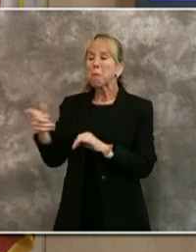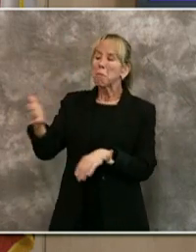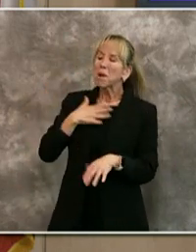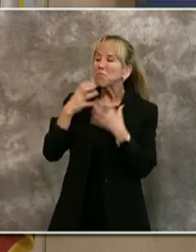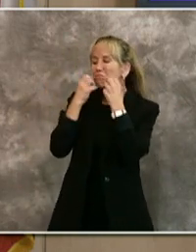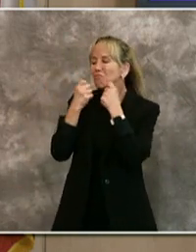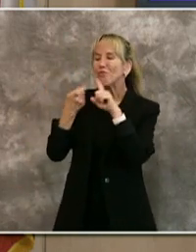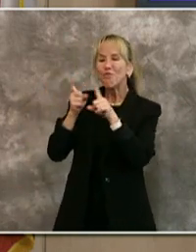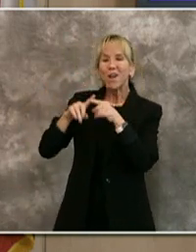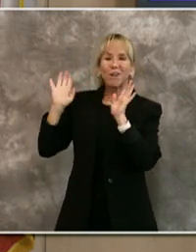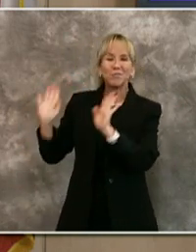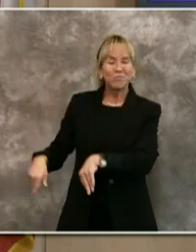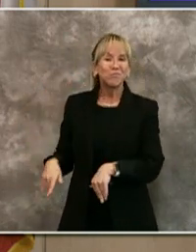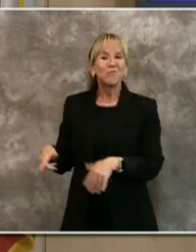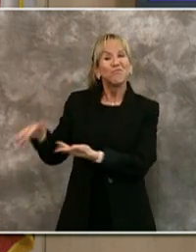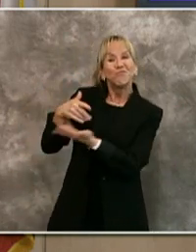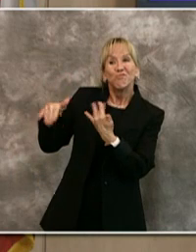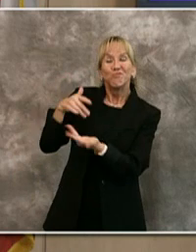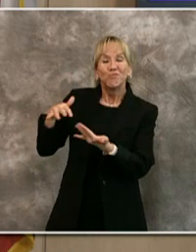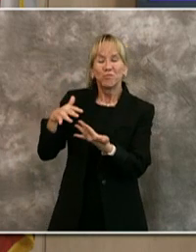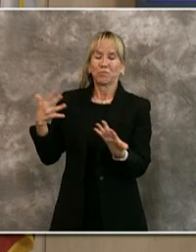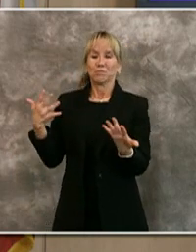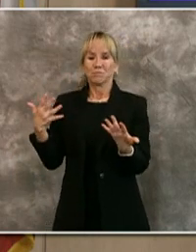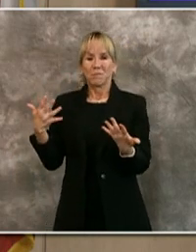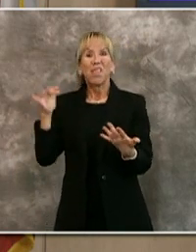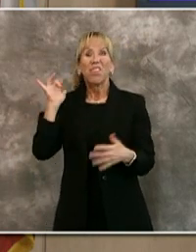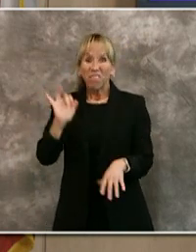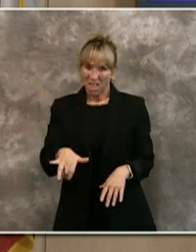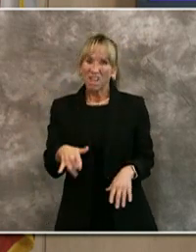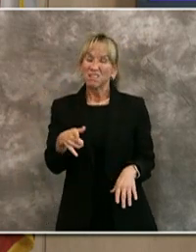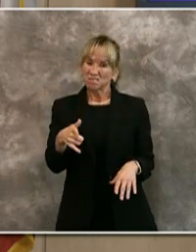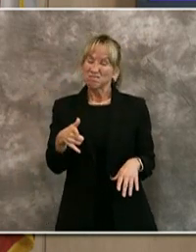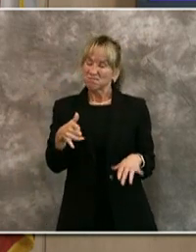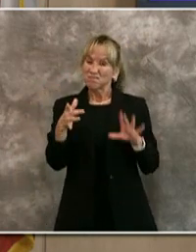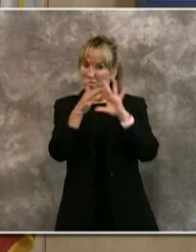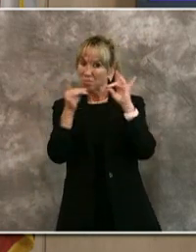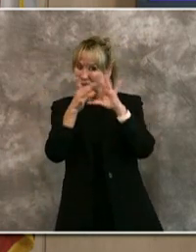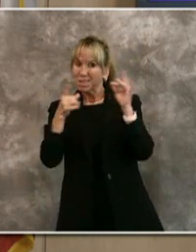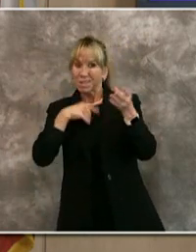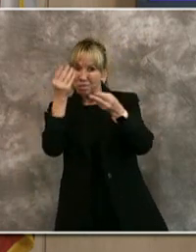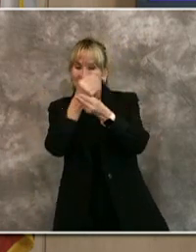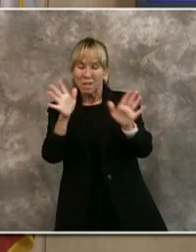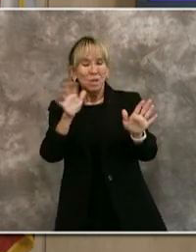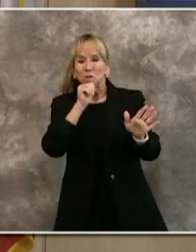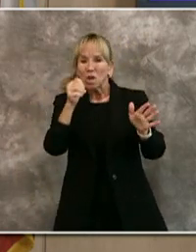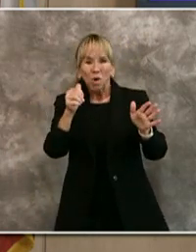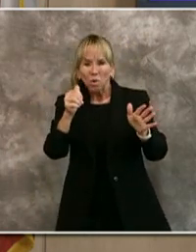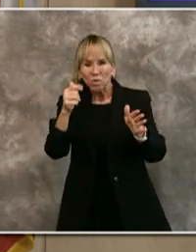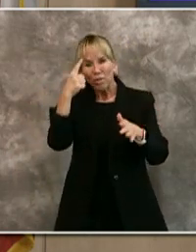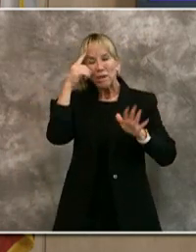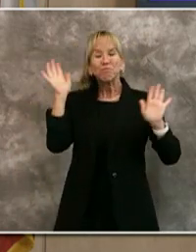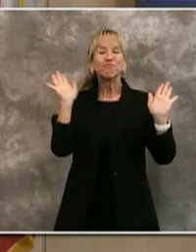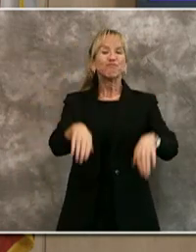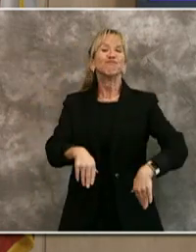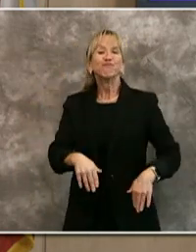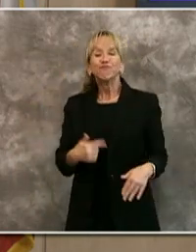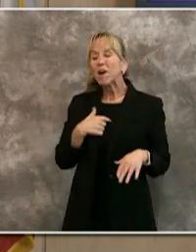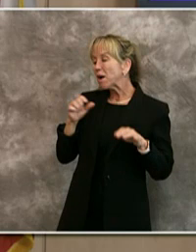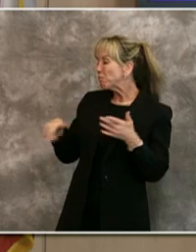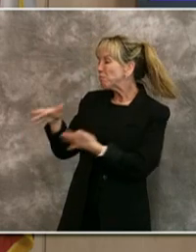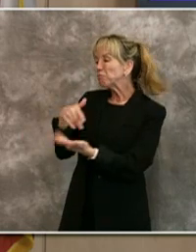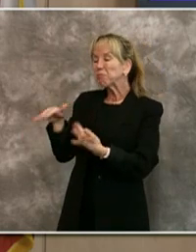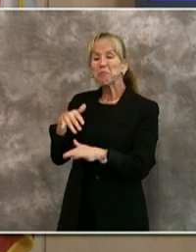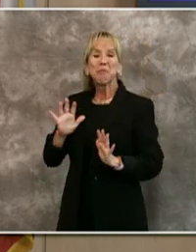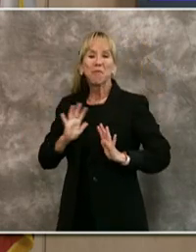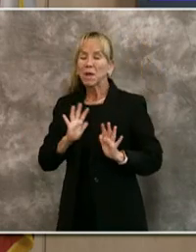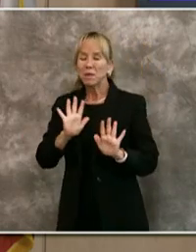a little bit closer than you might otherwise think. And I think that's the big message for today, frankly, is don't let your guard down. I mean, we need to do those three things: